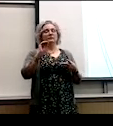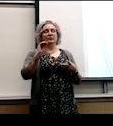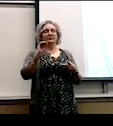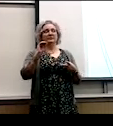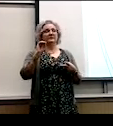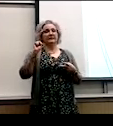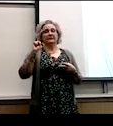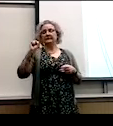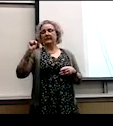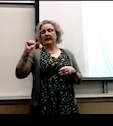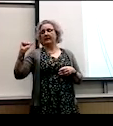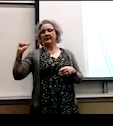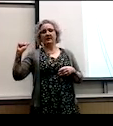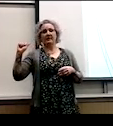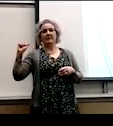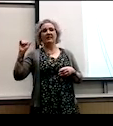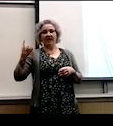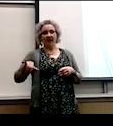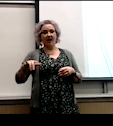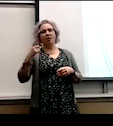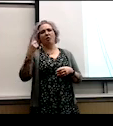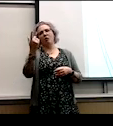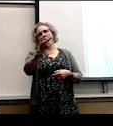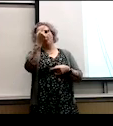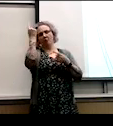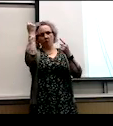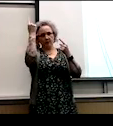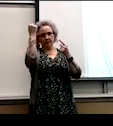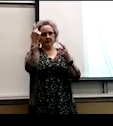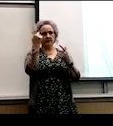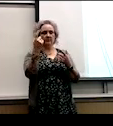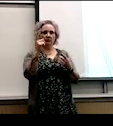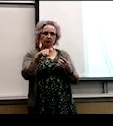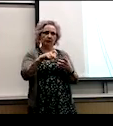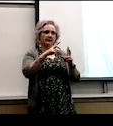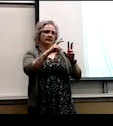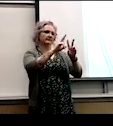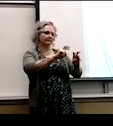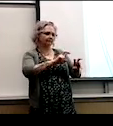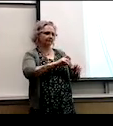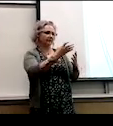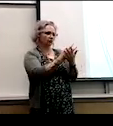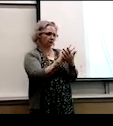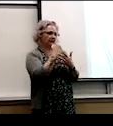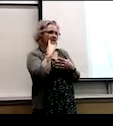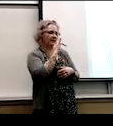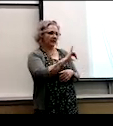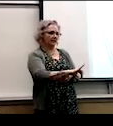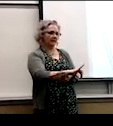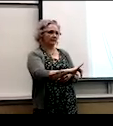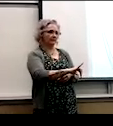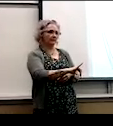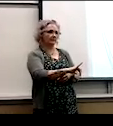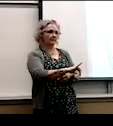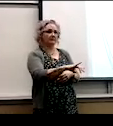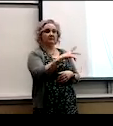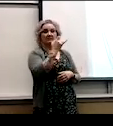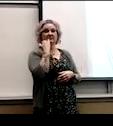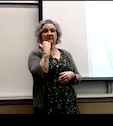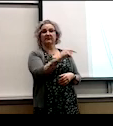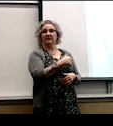Because I'm gonna say, if you can diagnose obstructive sleep apnea when they're young, as teenagers,